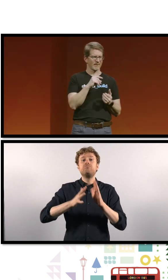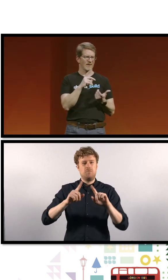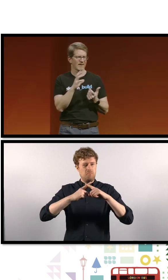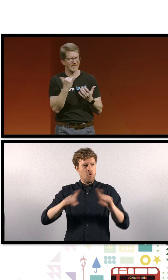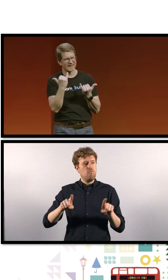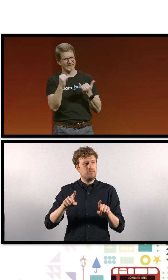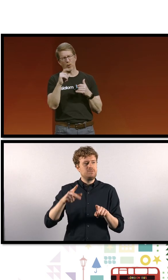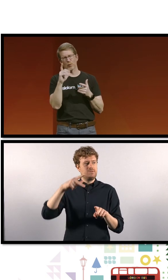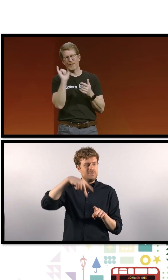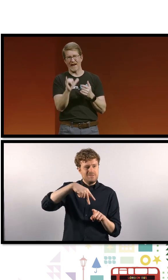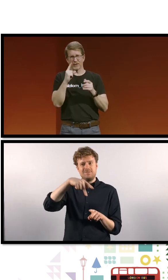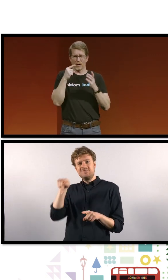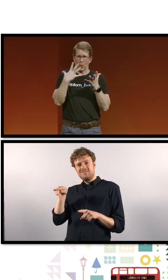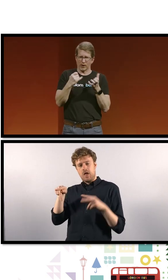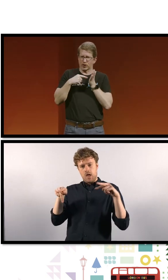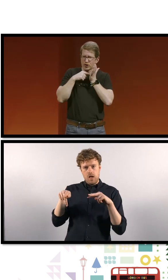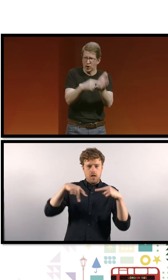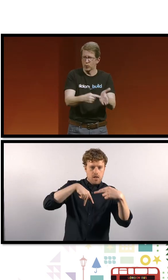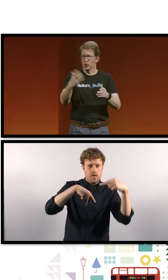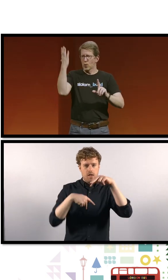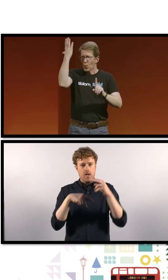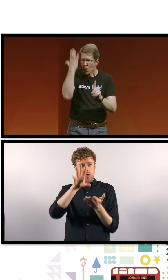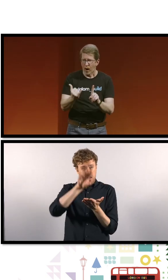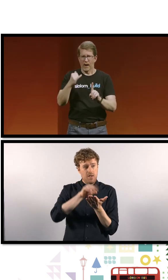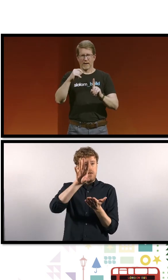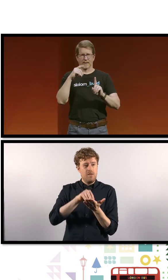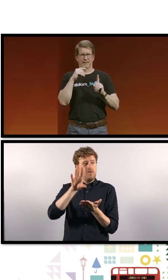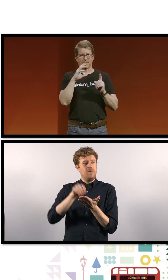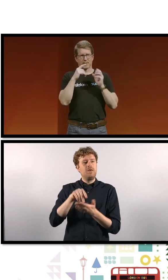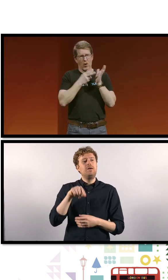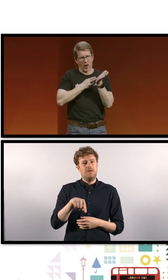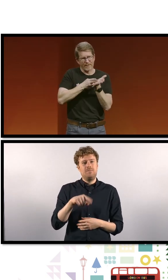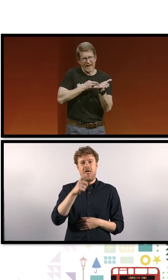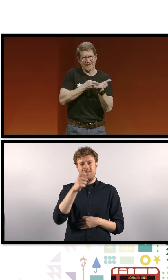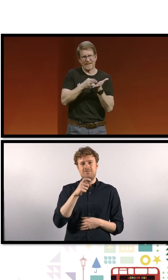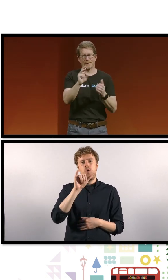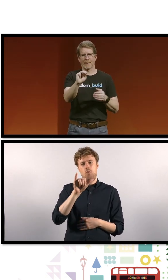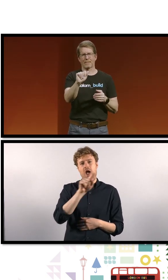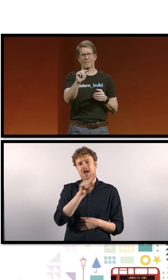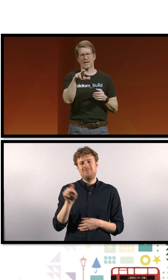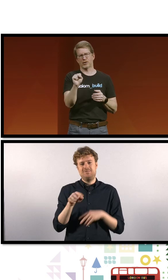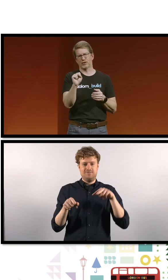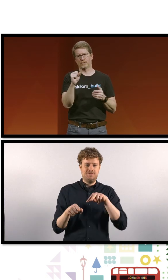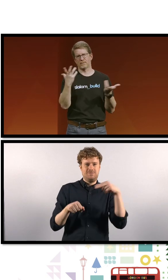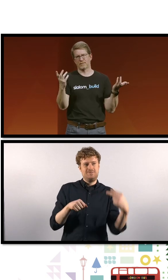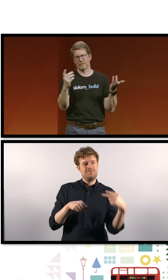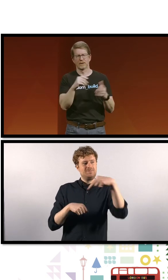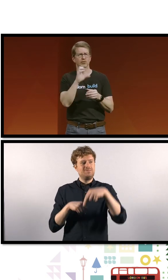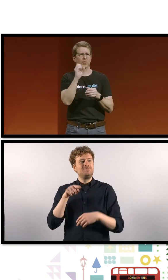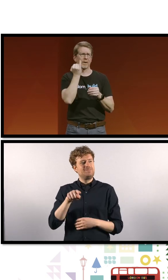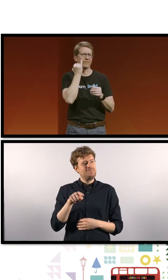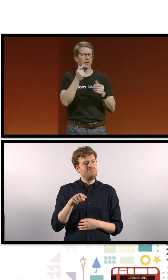So it was a really interesting discovery. And I just wanted to show you why the